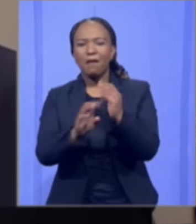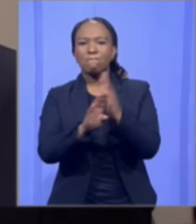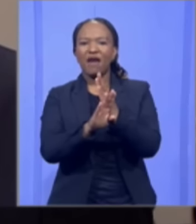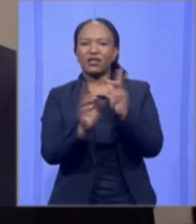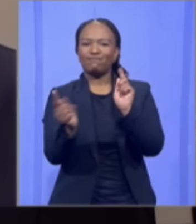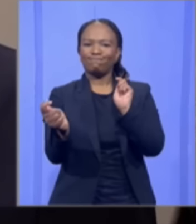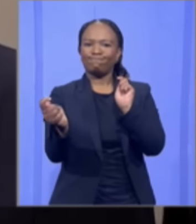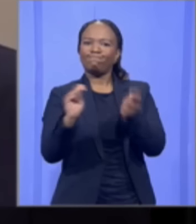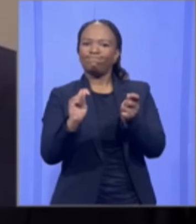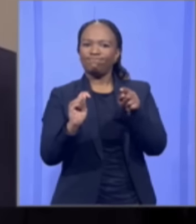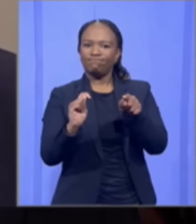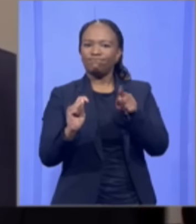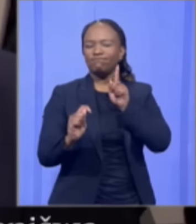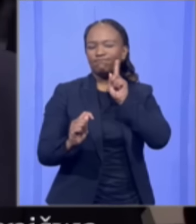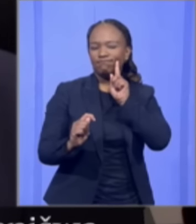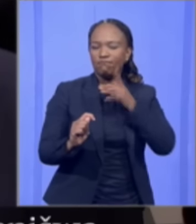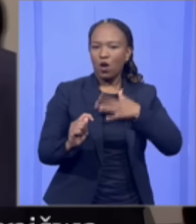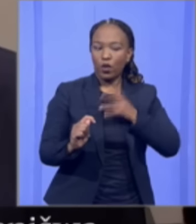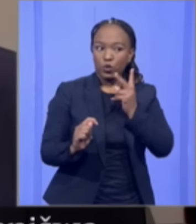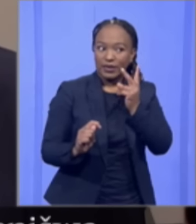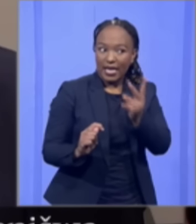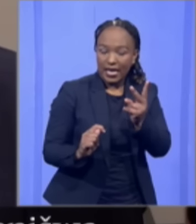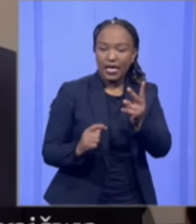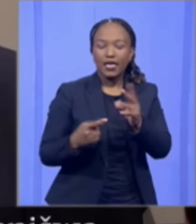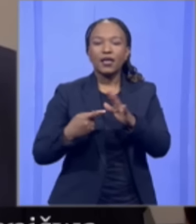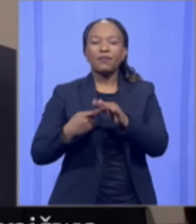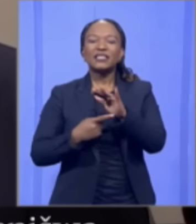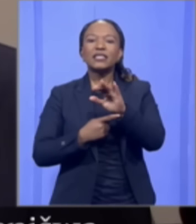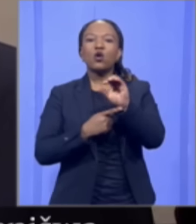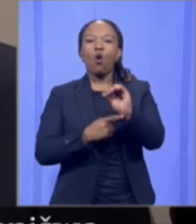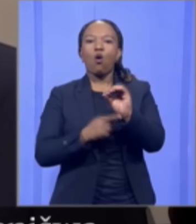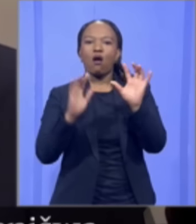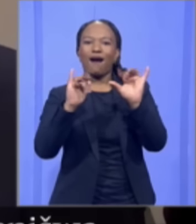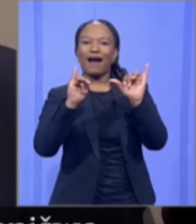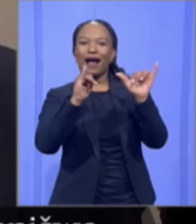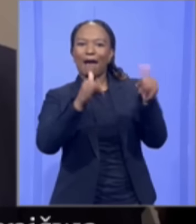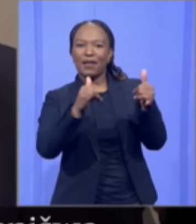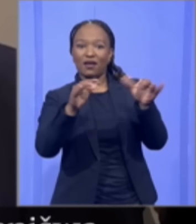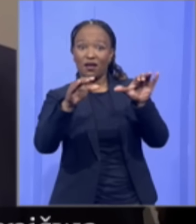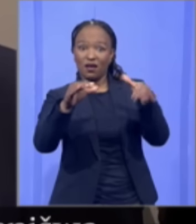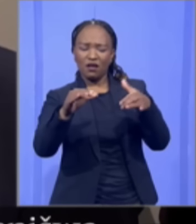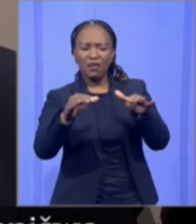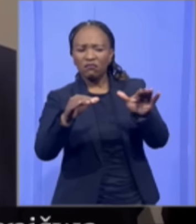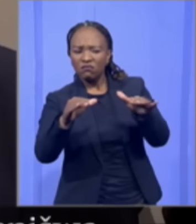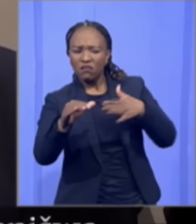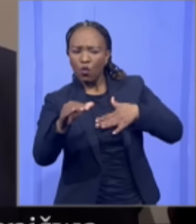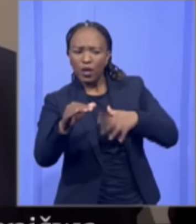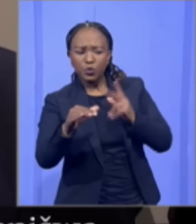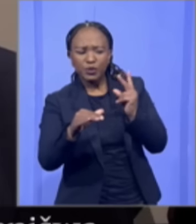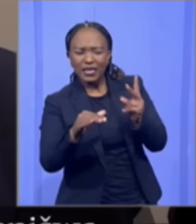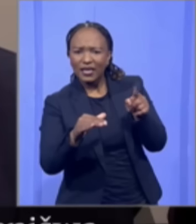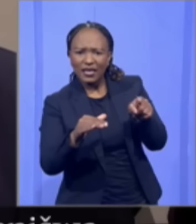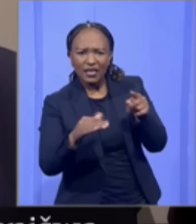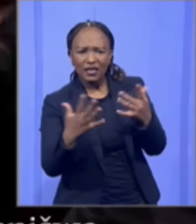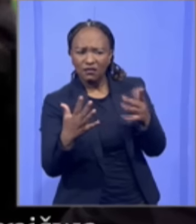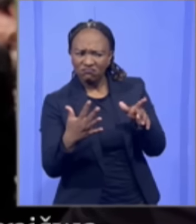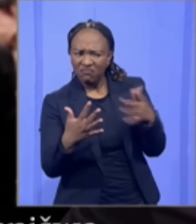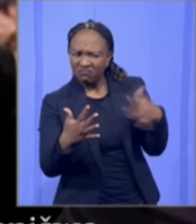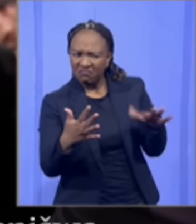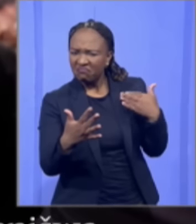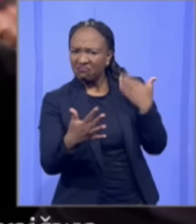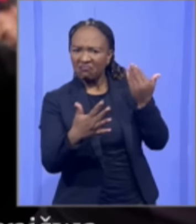that prison. I want to see the CEO of the company, and I want to see what measures they've taken.